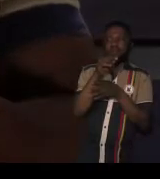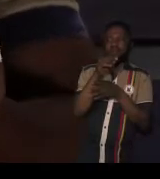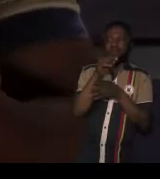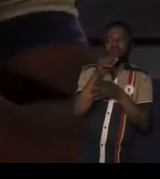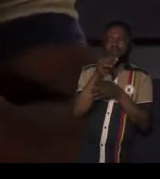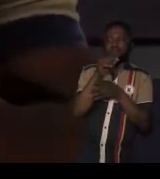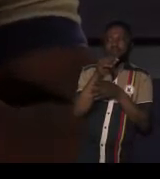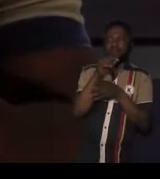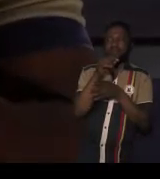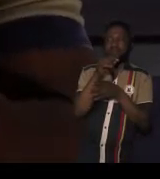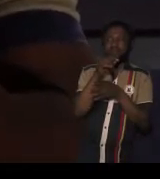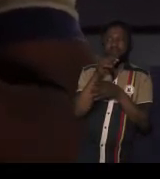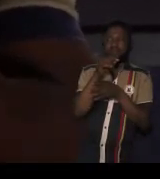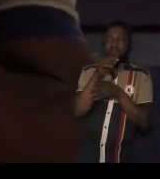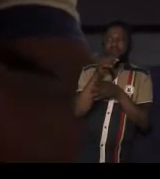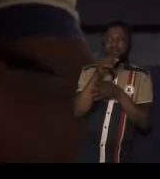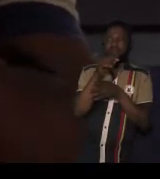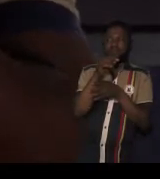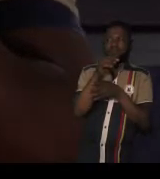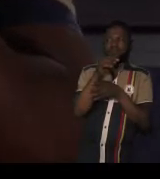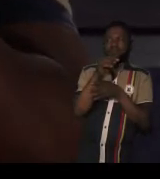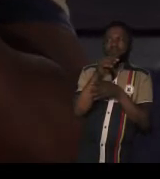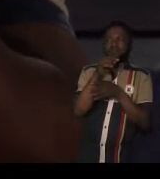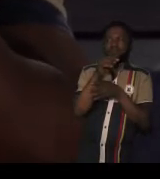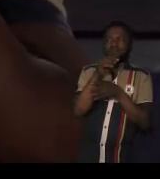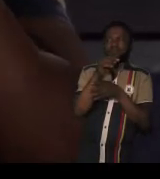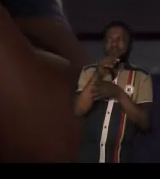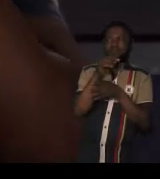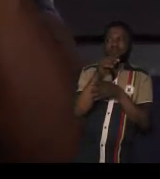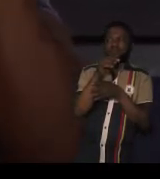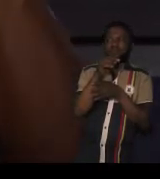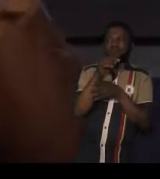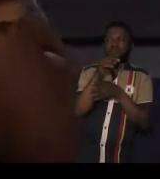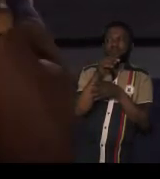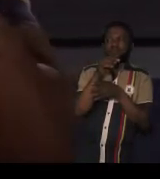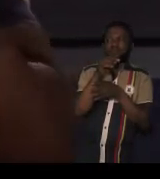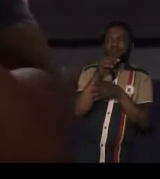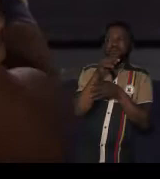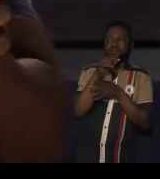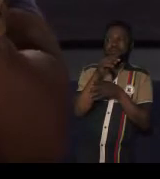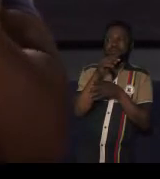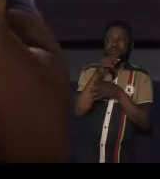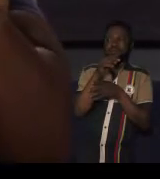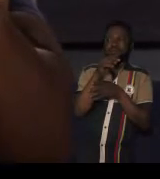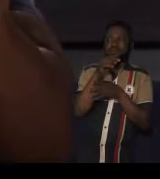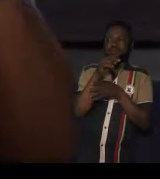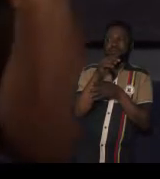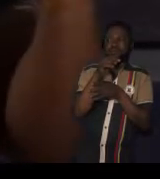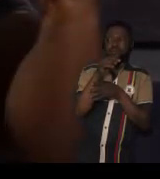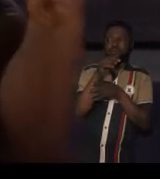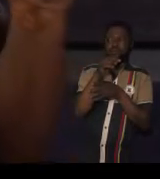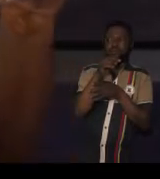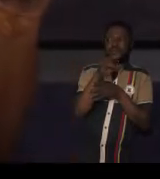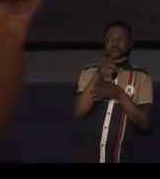So let me just fix it and then you'll see. All right, so now we have